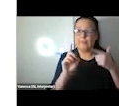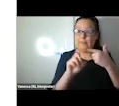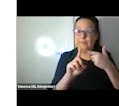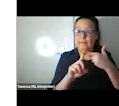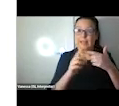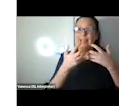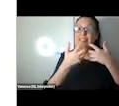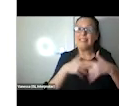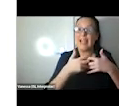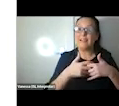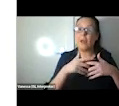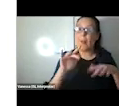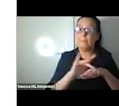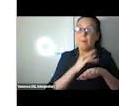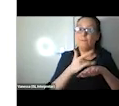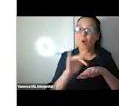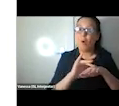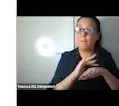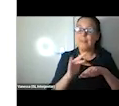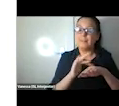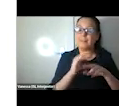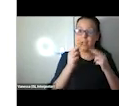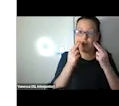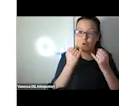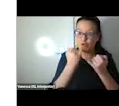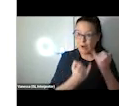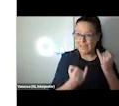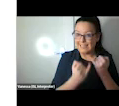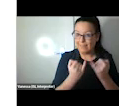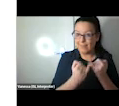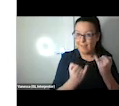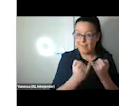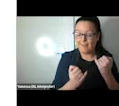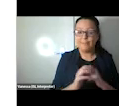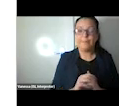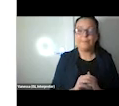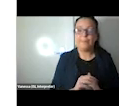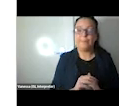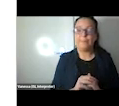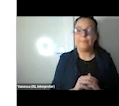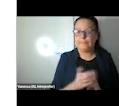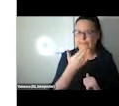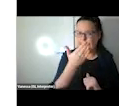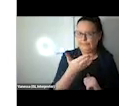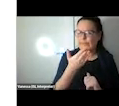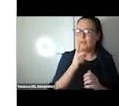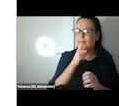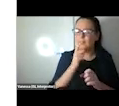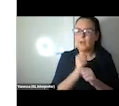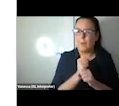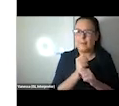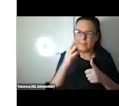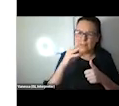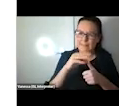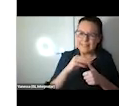technical performance requirements, technical performance criteria. So here's where there are specific and